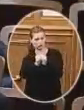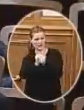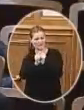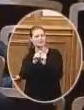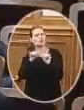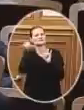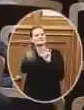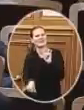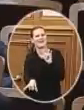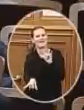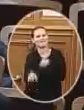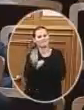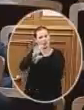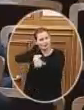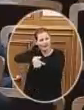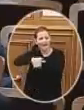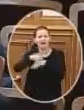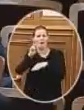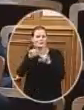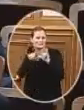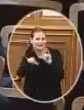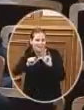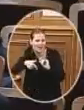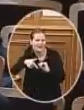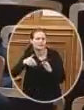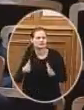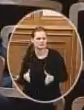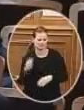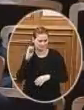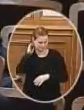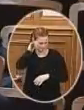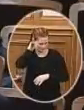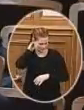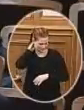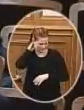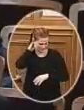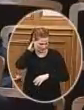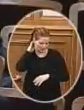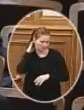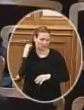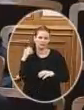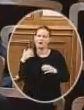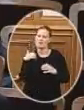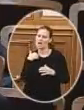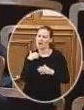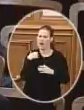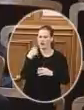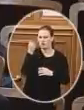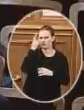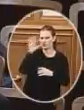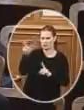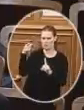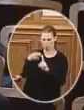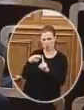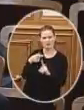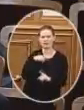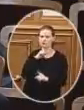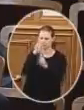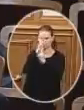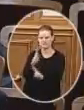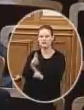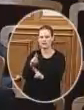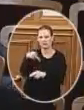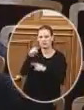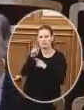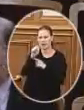about making sure that paratransit access is not precluded or obstructed is well taken, and I'll make sure that we include that. Okay, thank you.